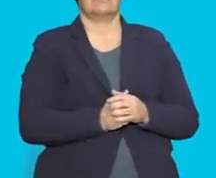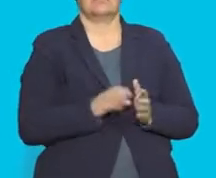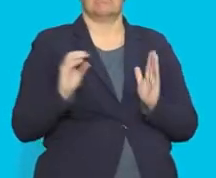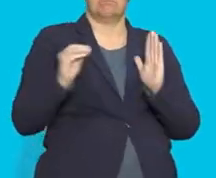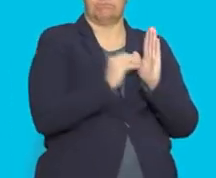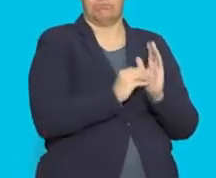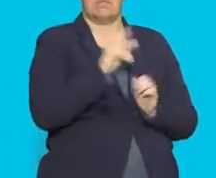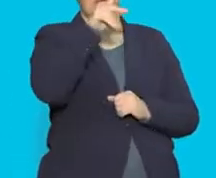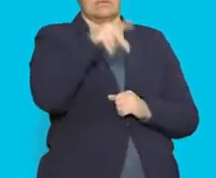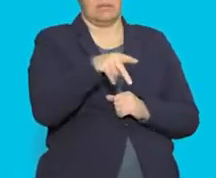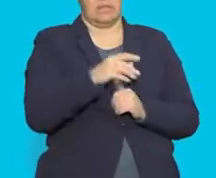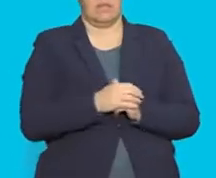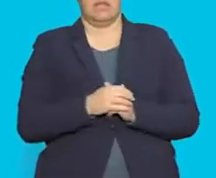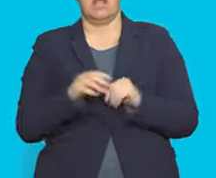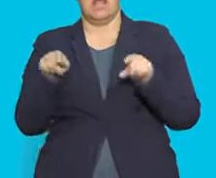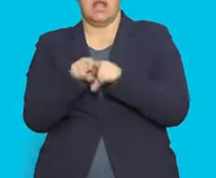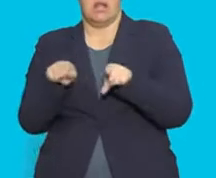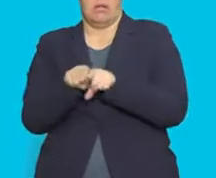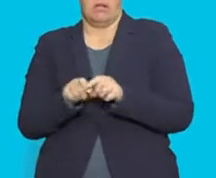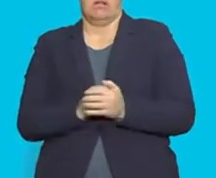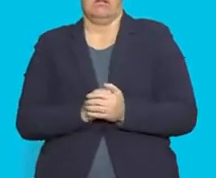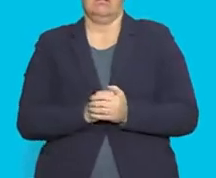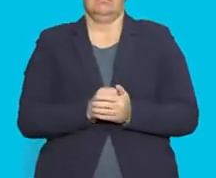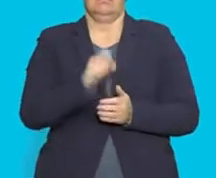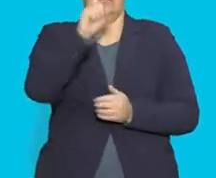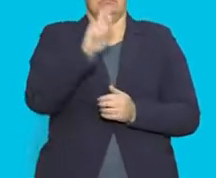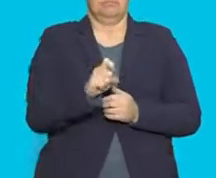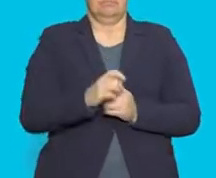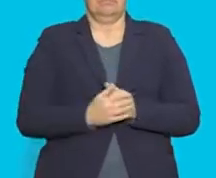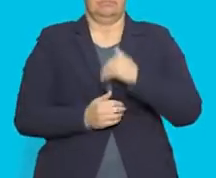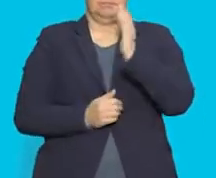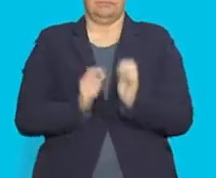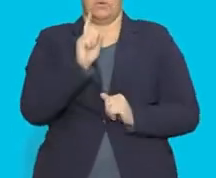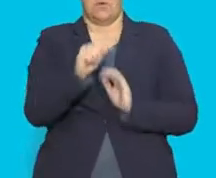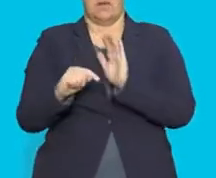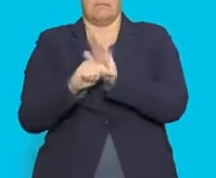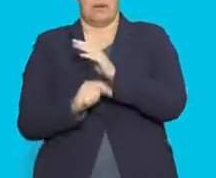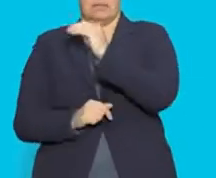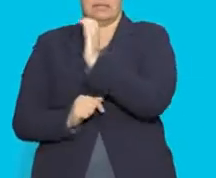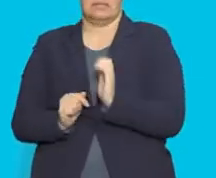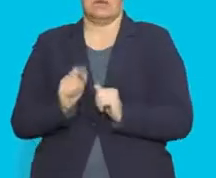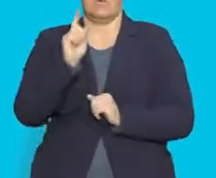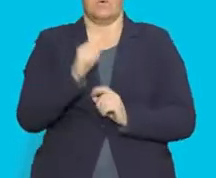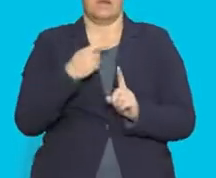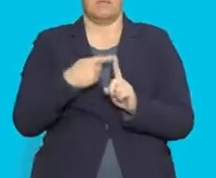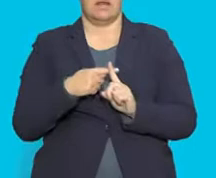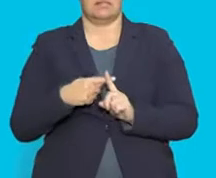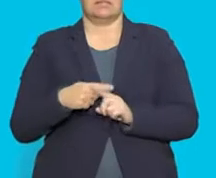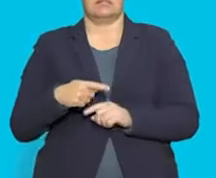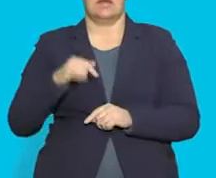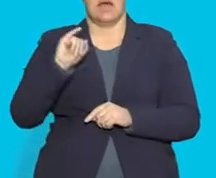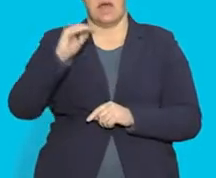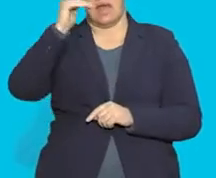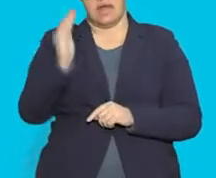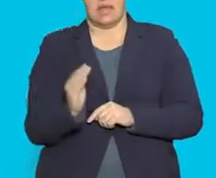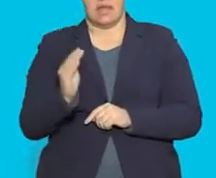then say P is equals to X into 1 minus 1 plus I to